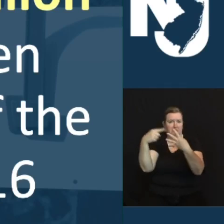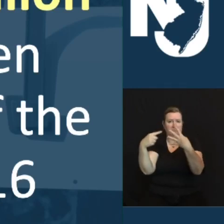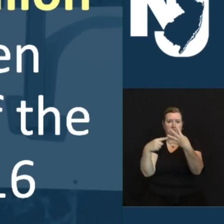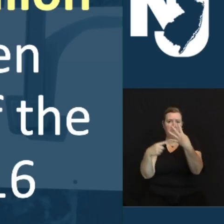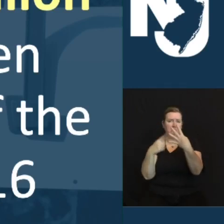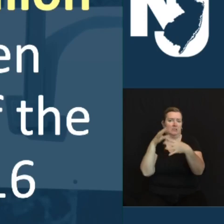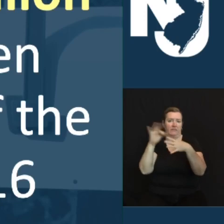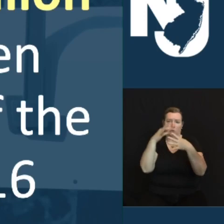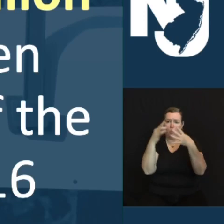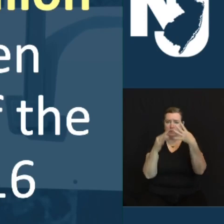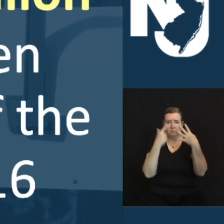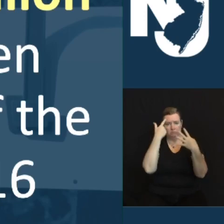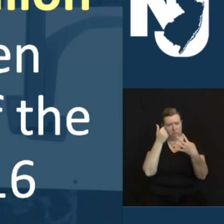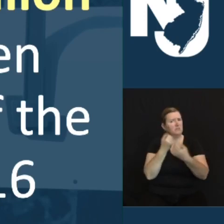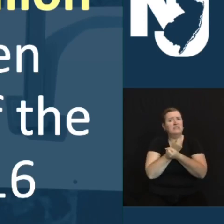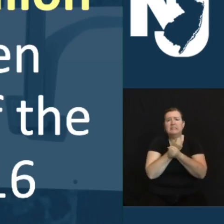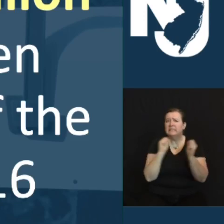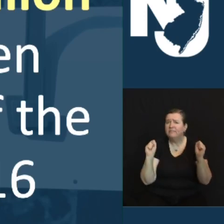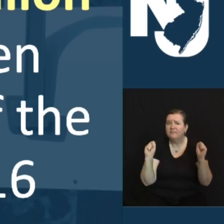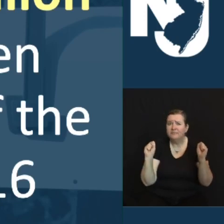safe and it is secure.